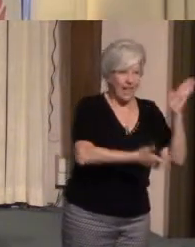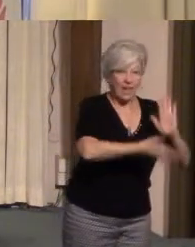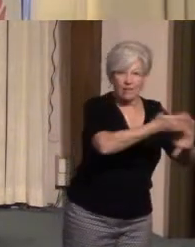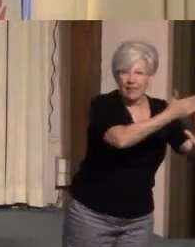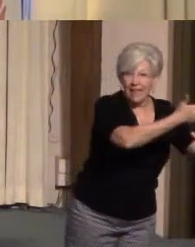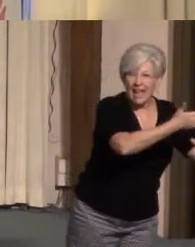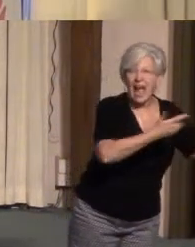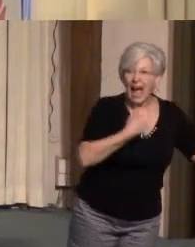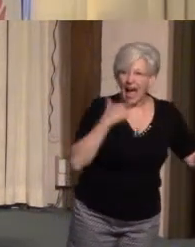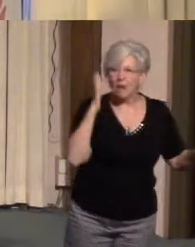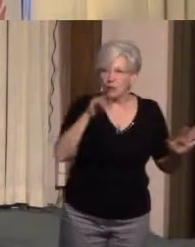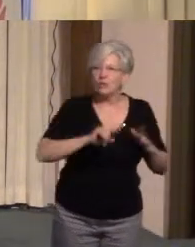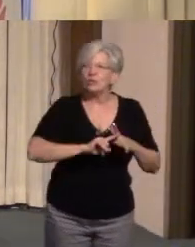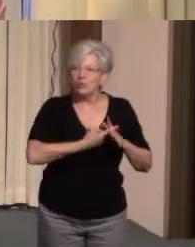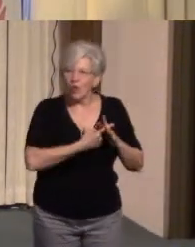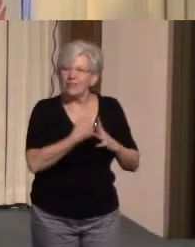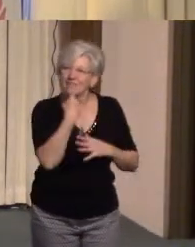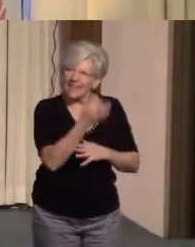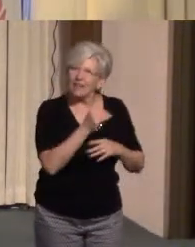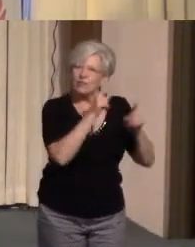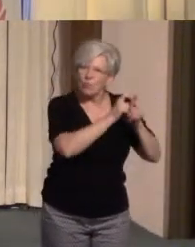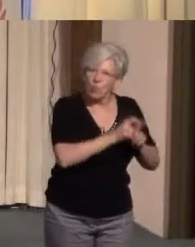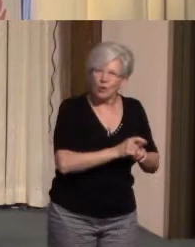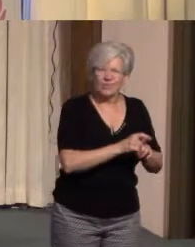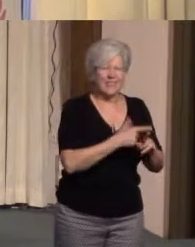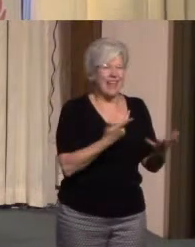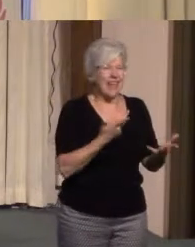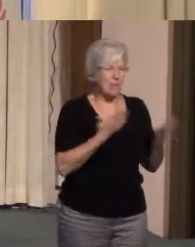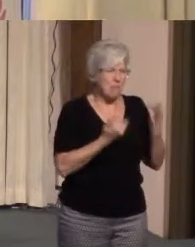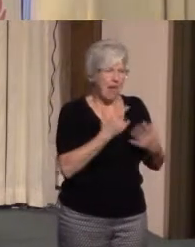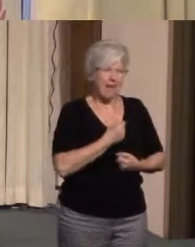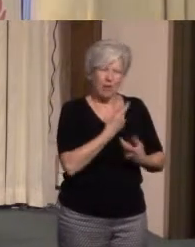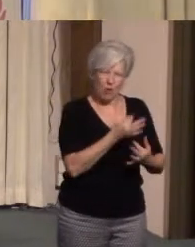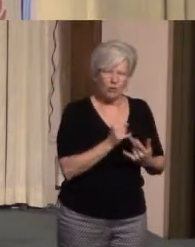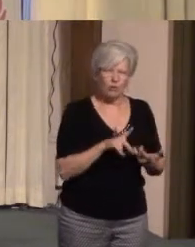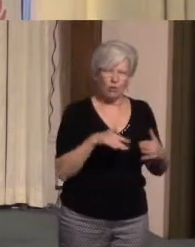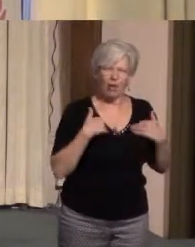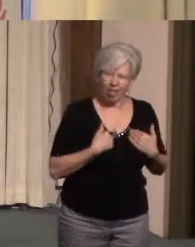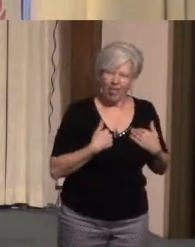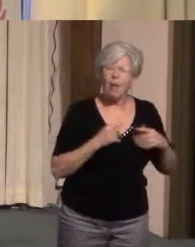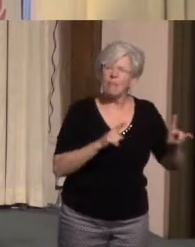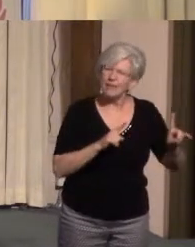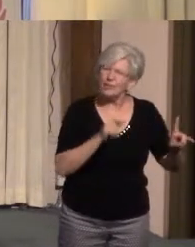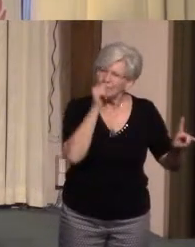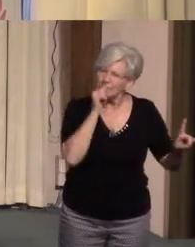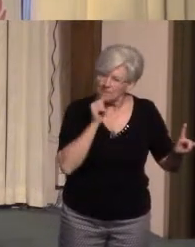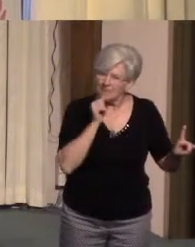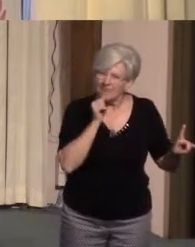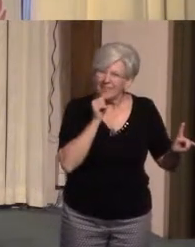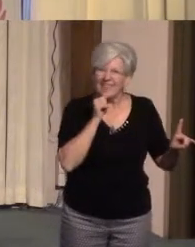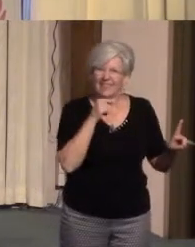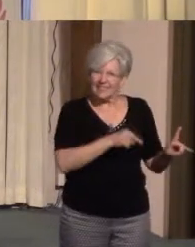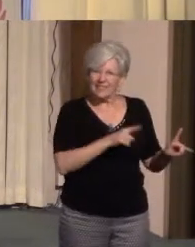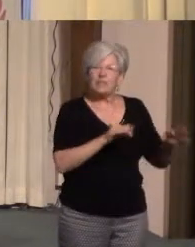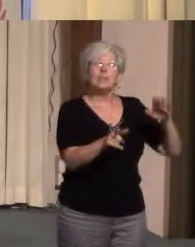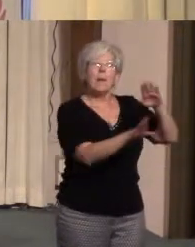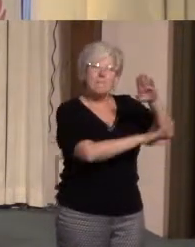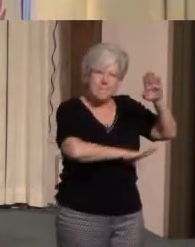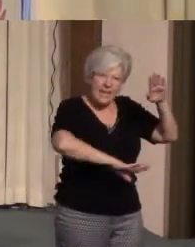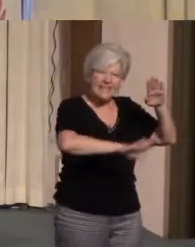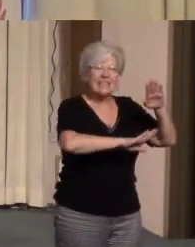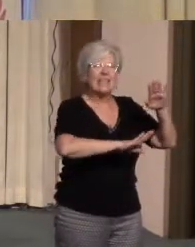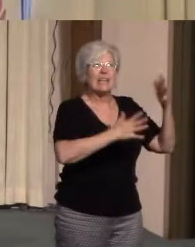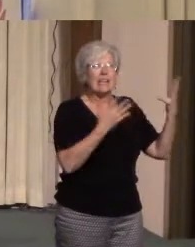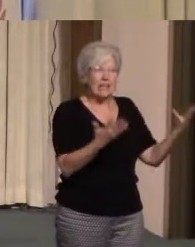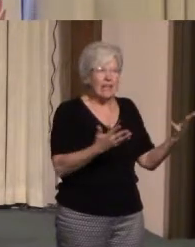going to start pulling out some words that might want to put you to sleep. So try to bear with me, because some of this is really basic theology. It's just that it's not